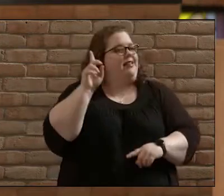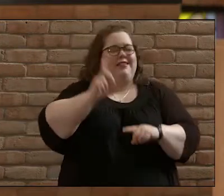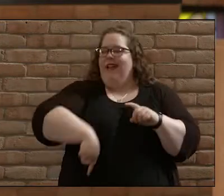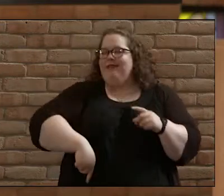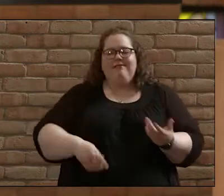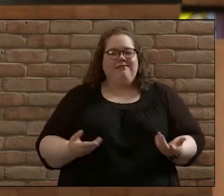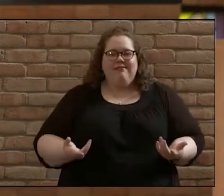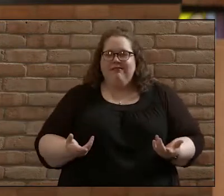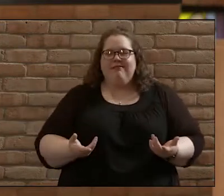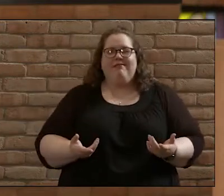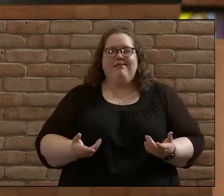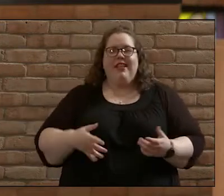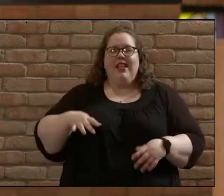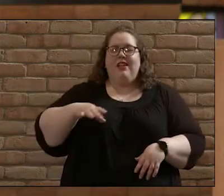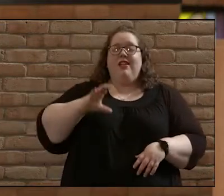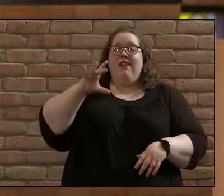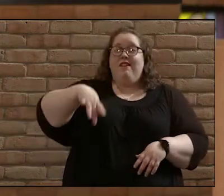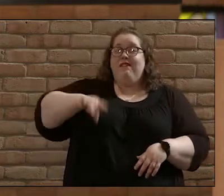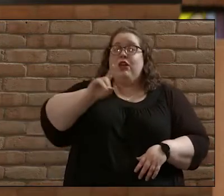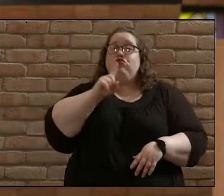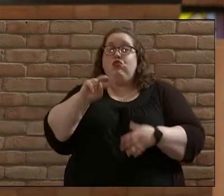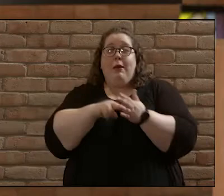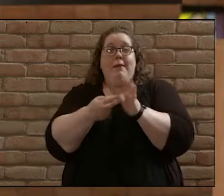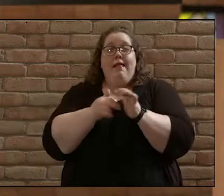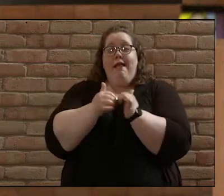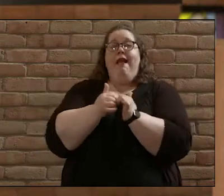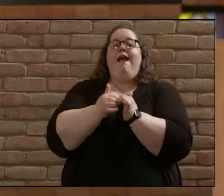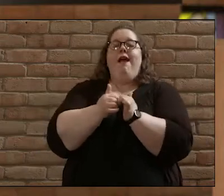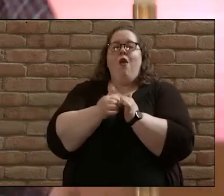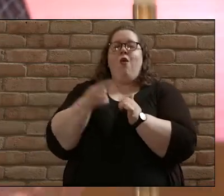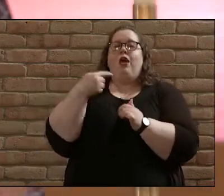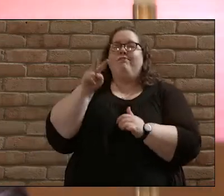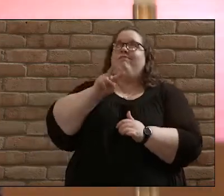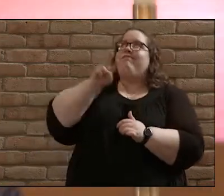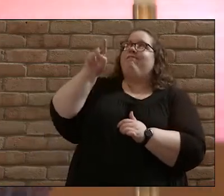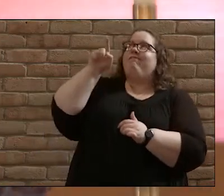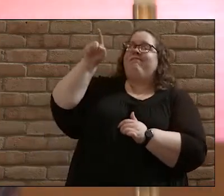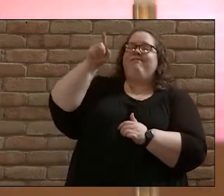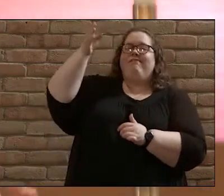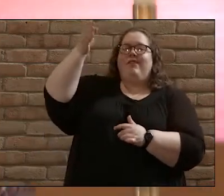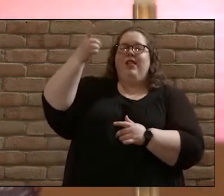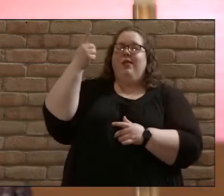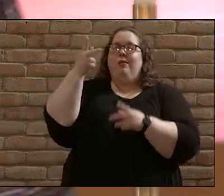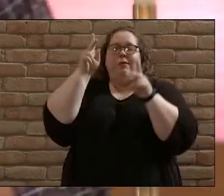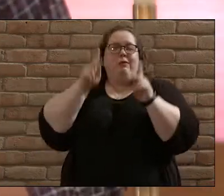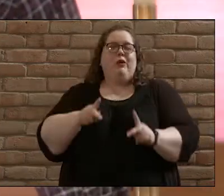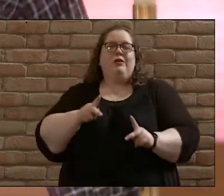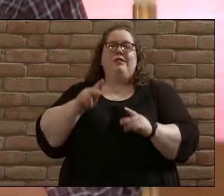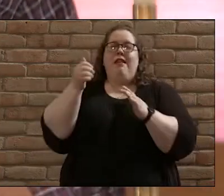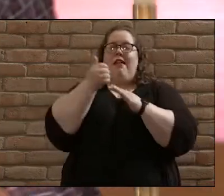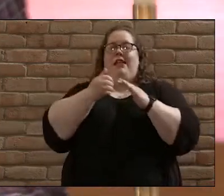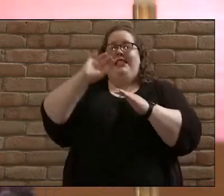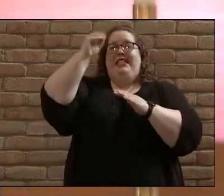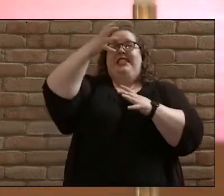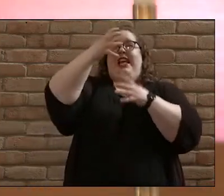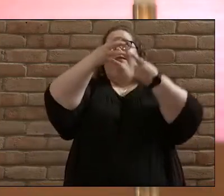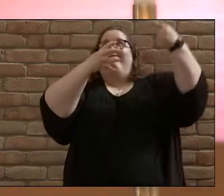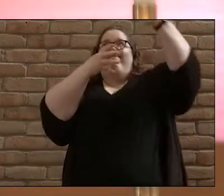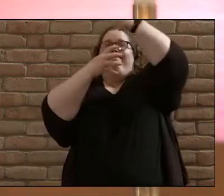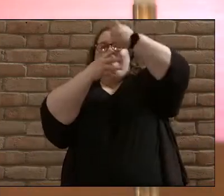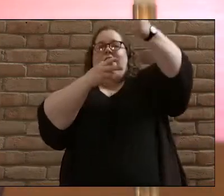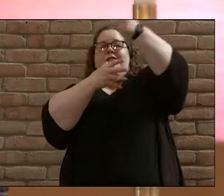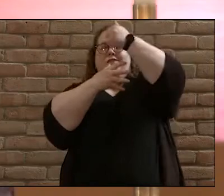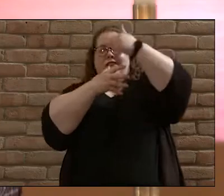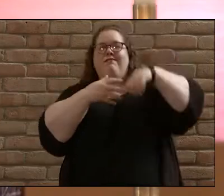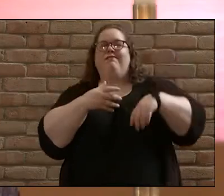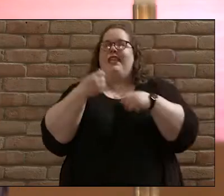to look to the one who is above the sun and who created the sun and everything beneath it.